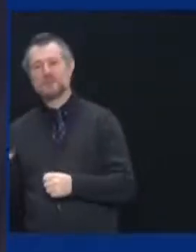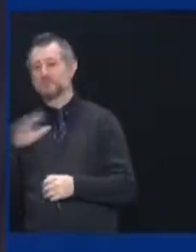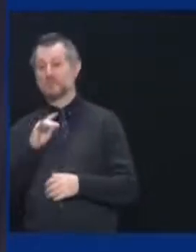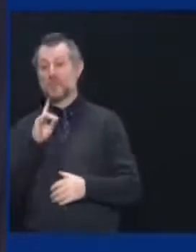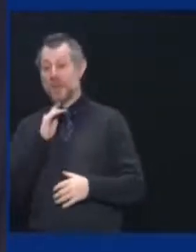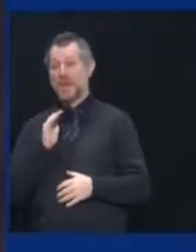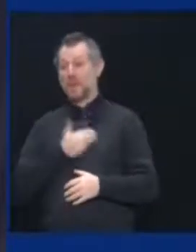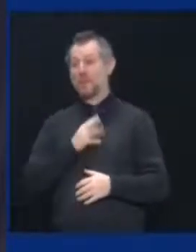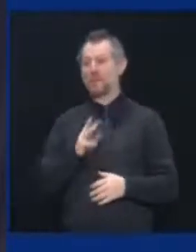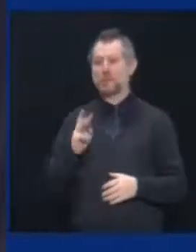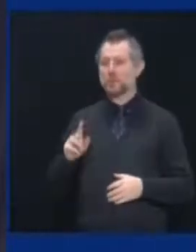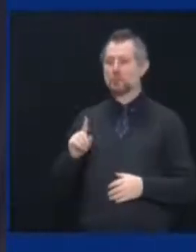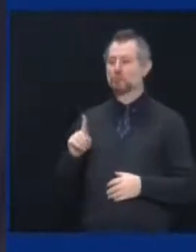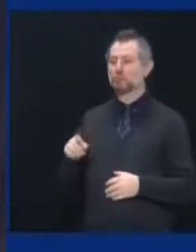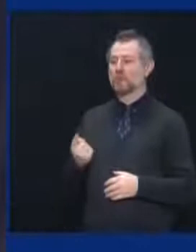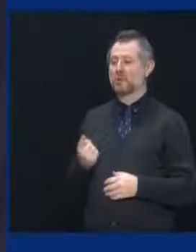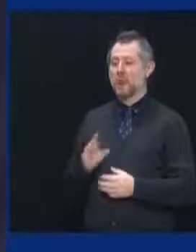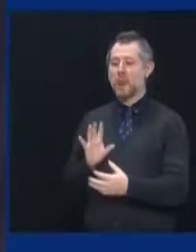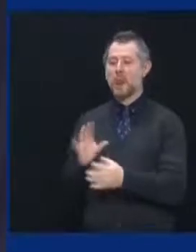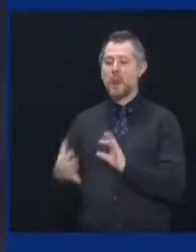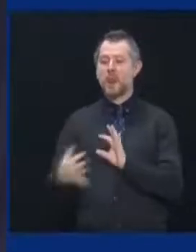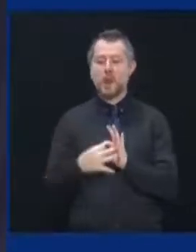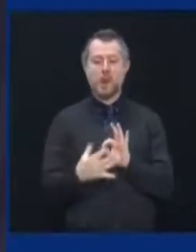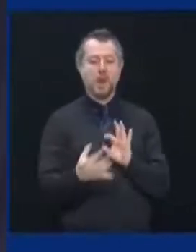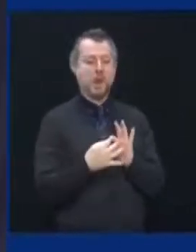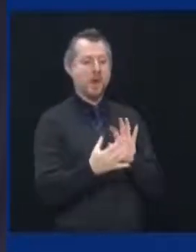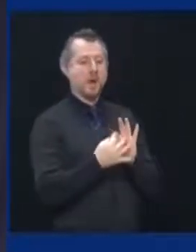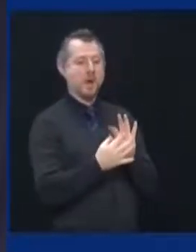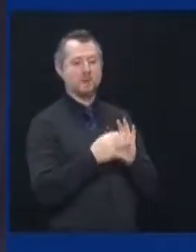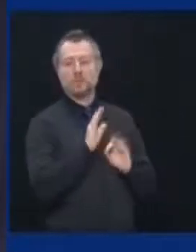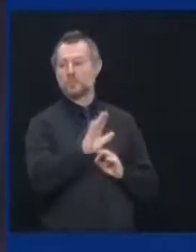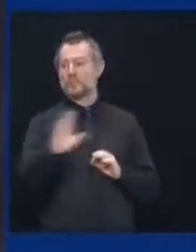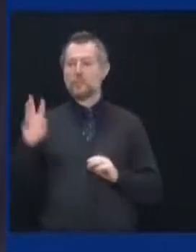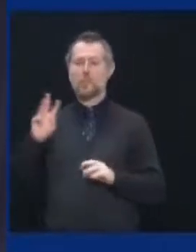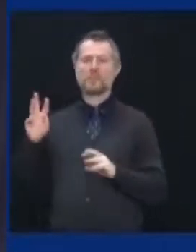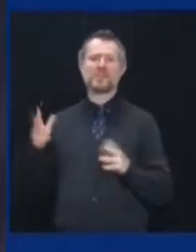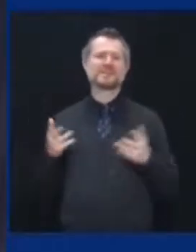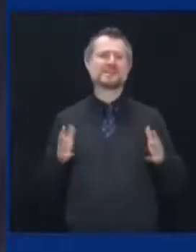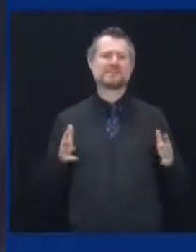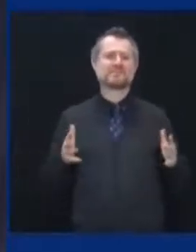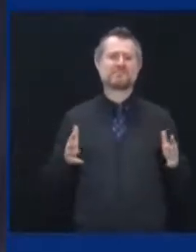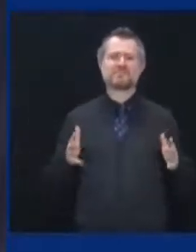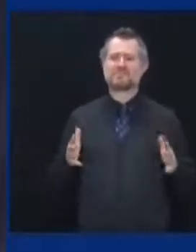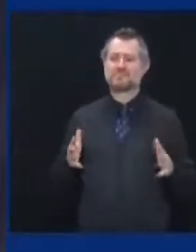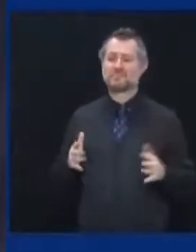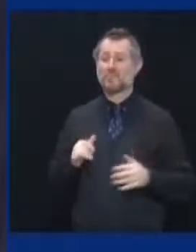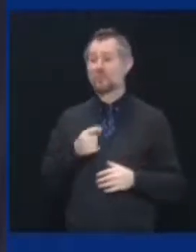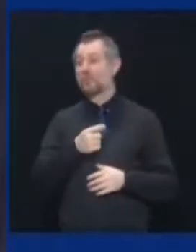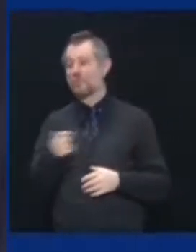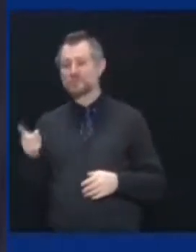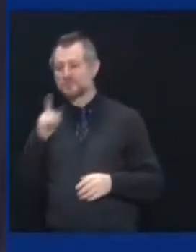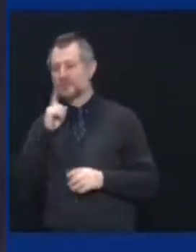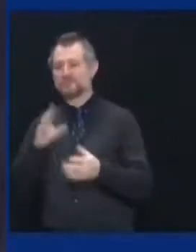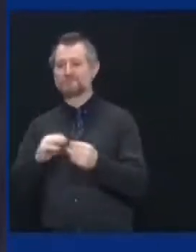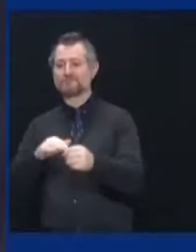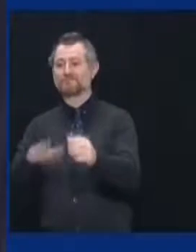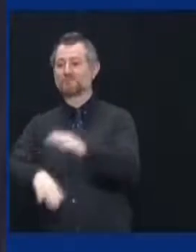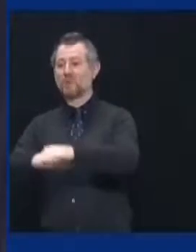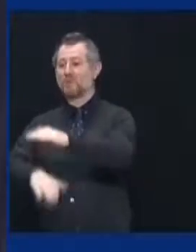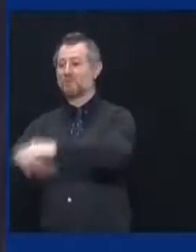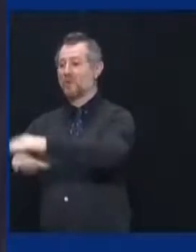just an assemblage of those. It referred you to those websites, and those websites said, we're booked.